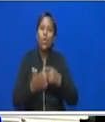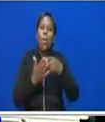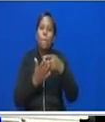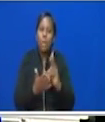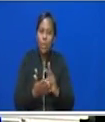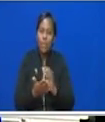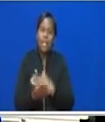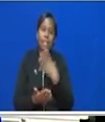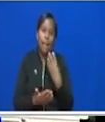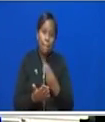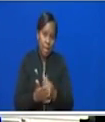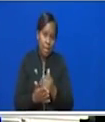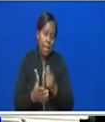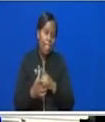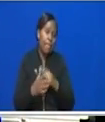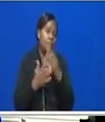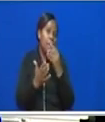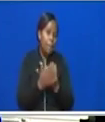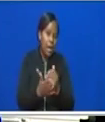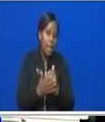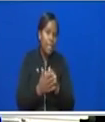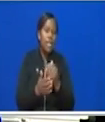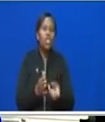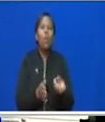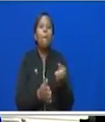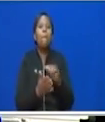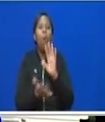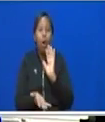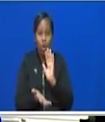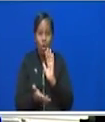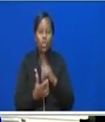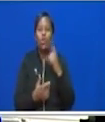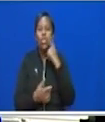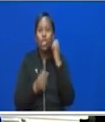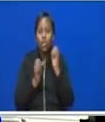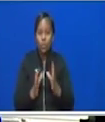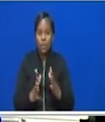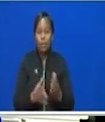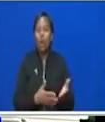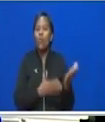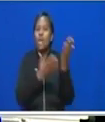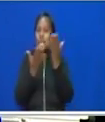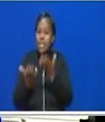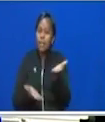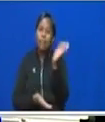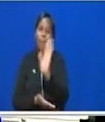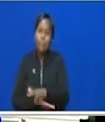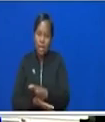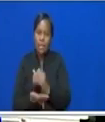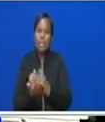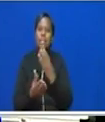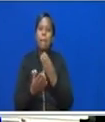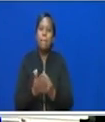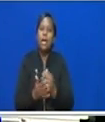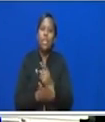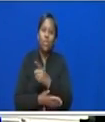some money. And that money is in excess. So the shopkeeper will give back some money to